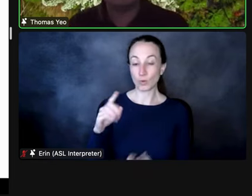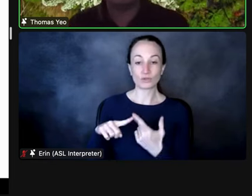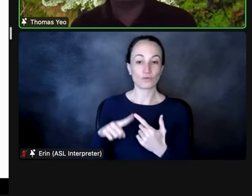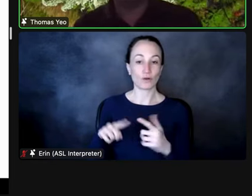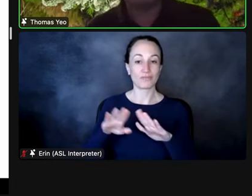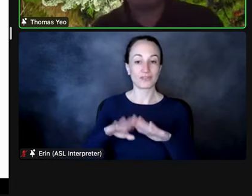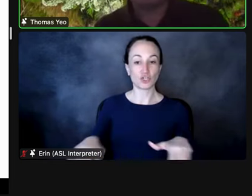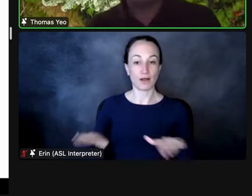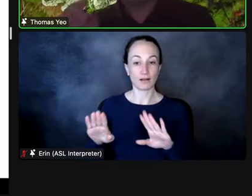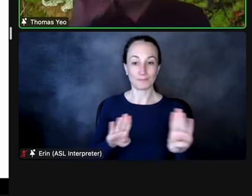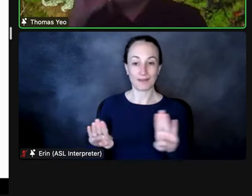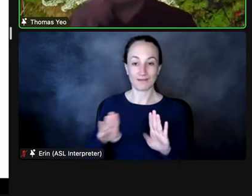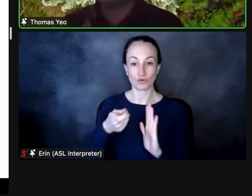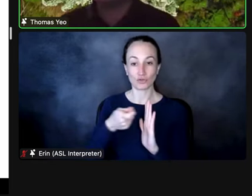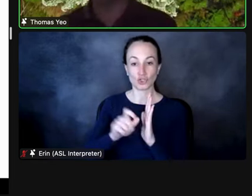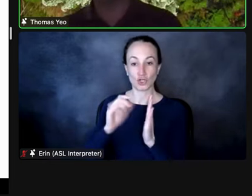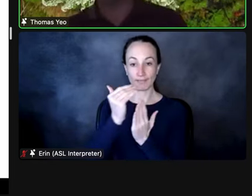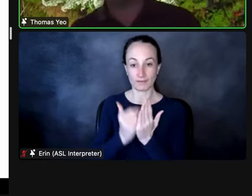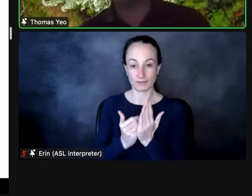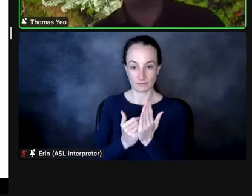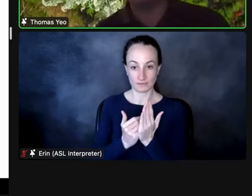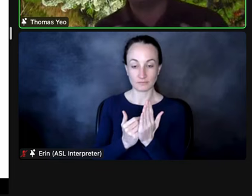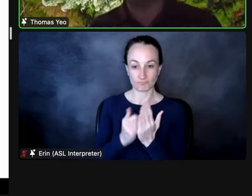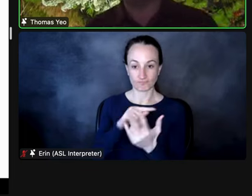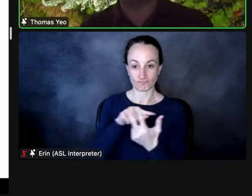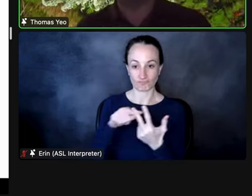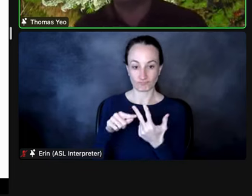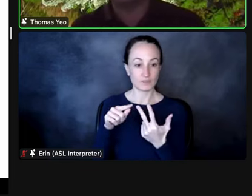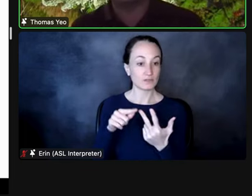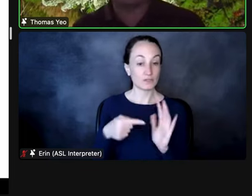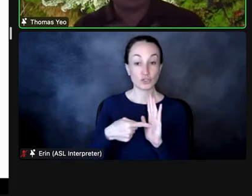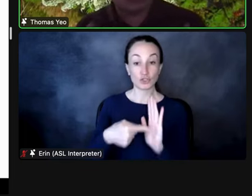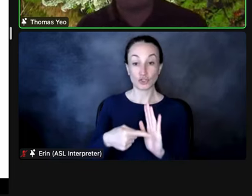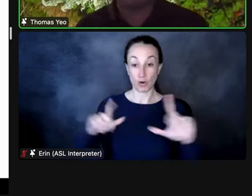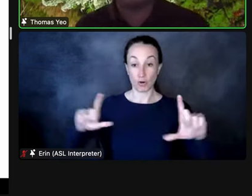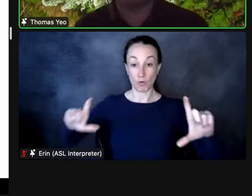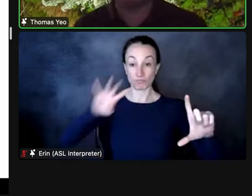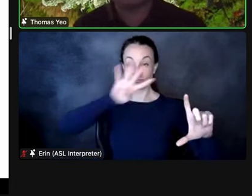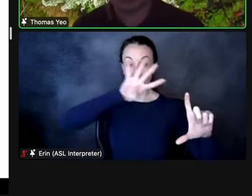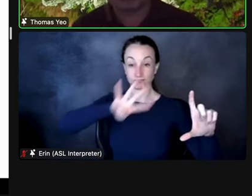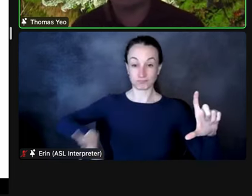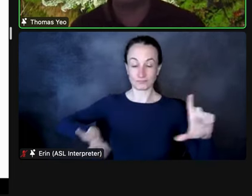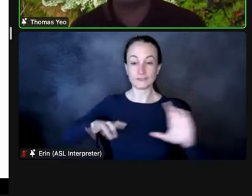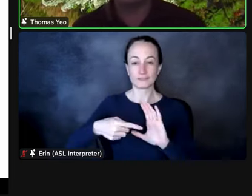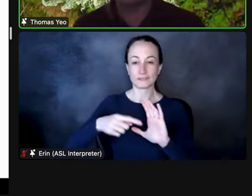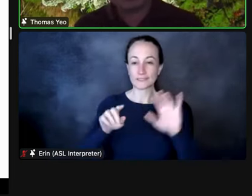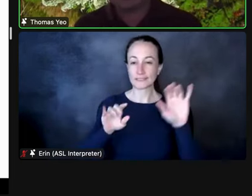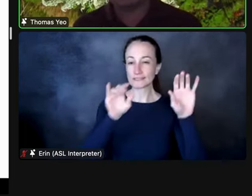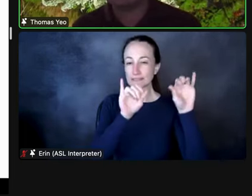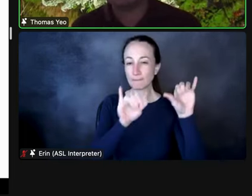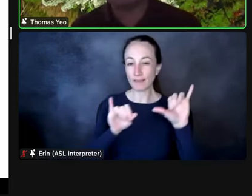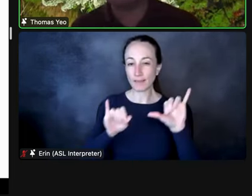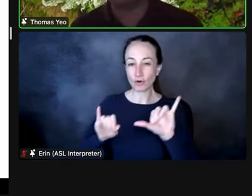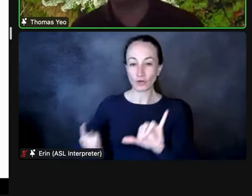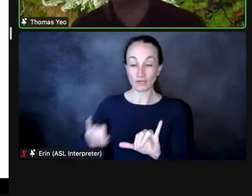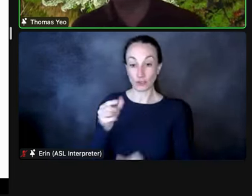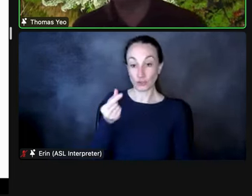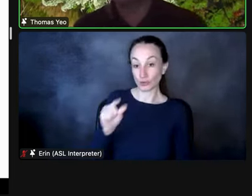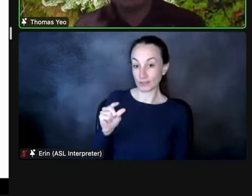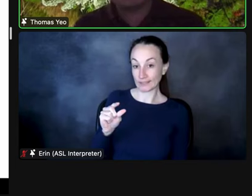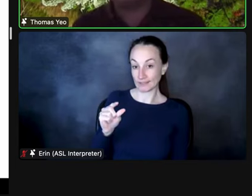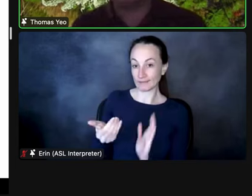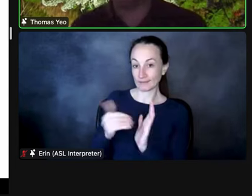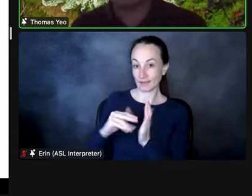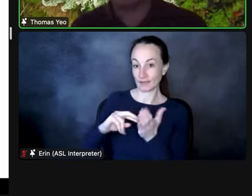checklist. So here's the similarity of predictive network features across different behavioral measures. A green entry means that